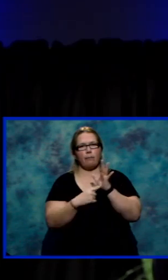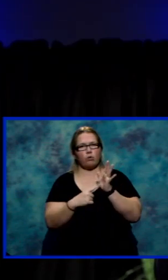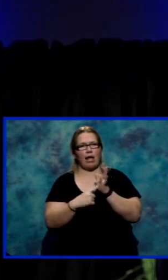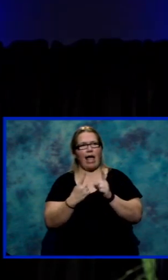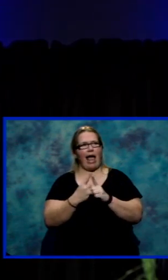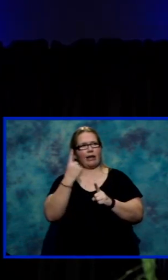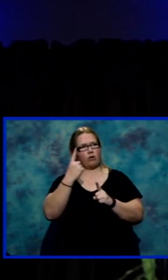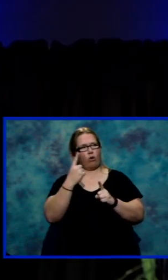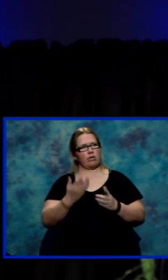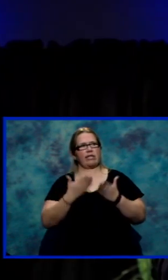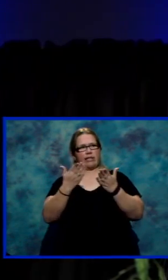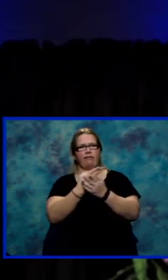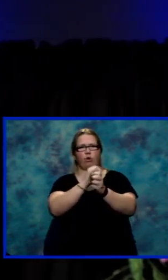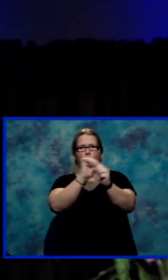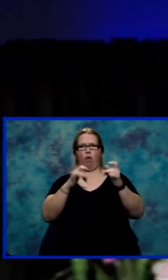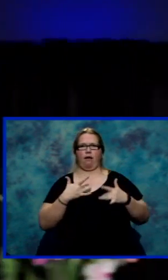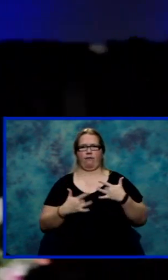always ordained for your life.